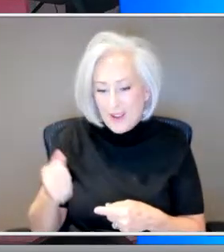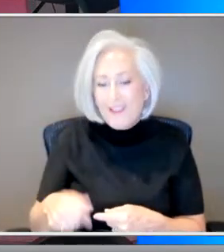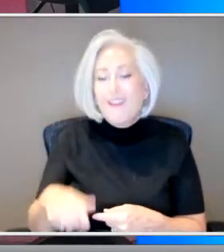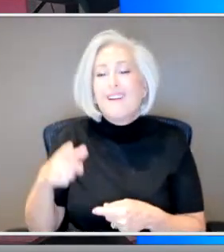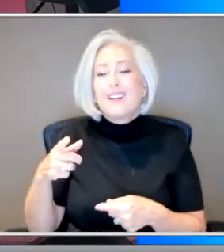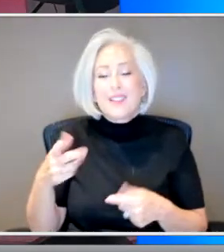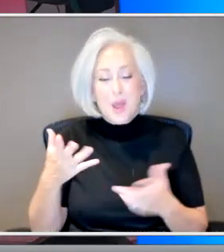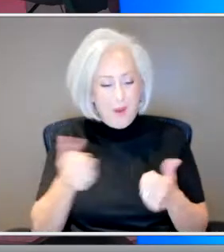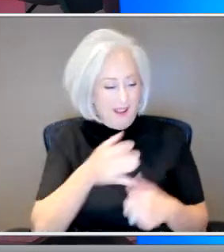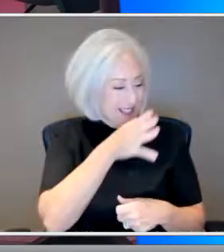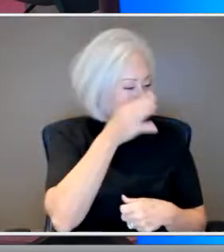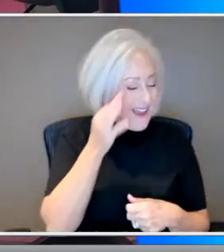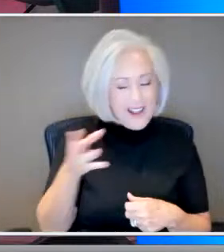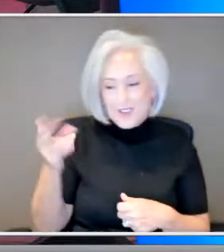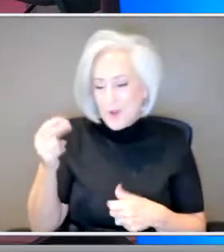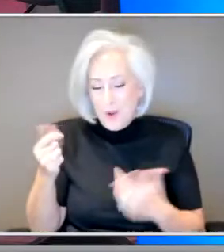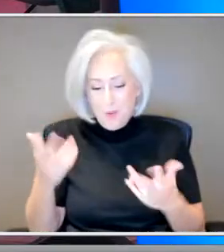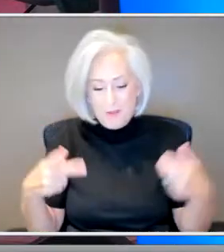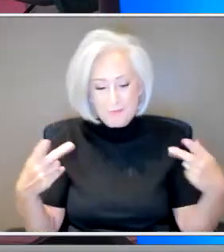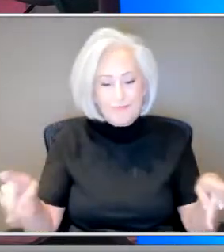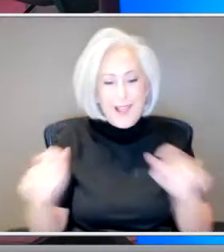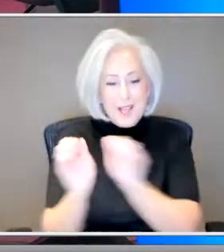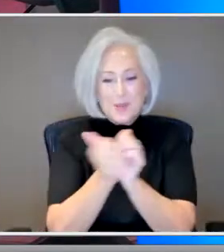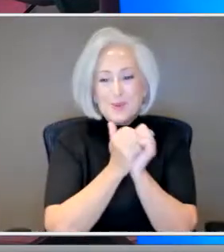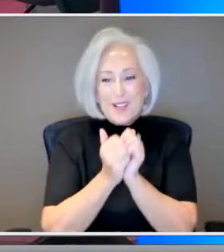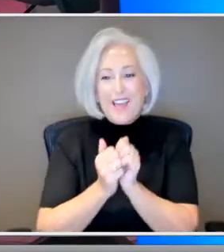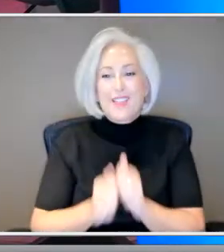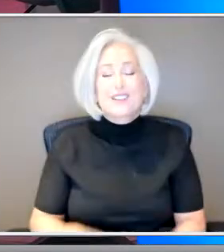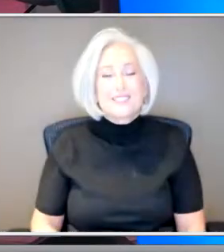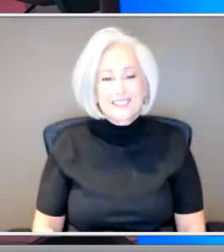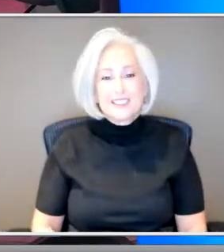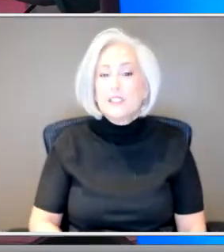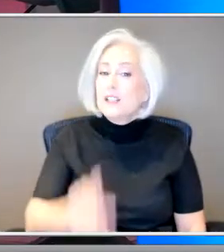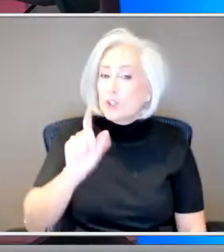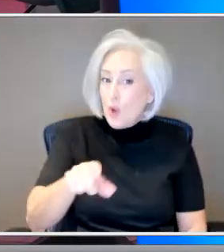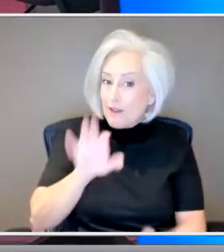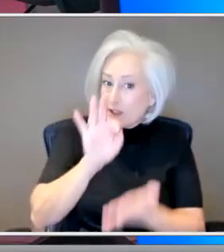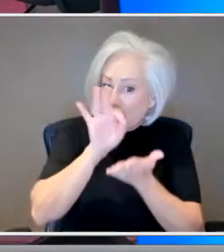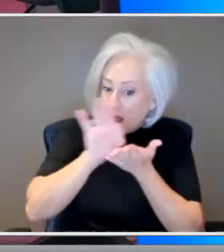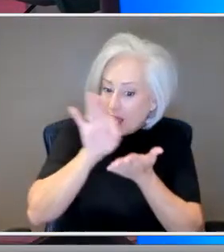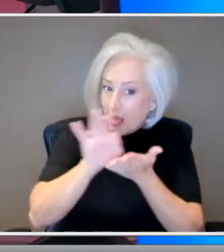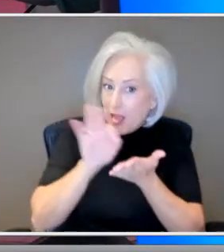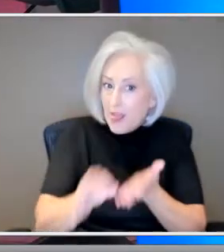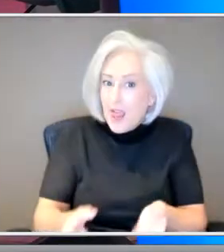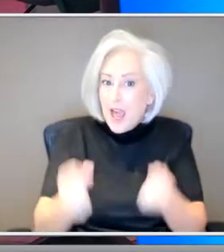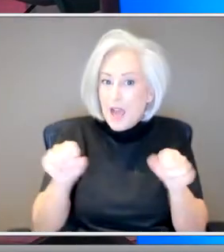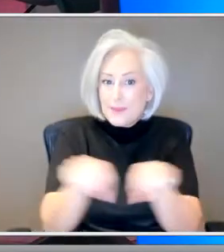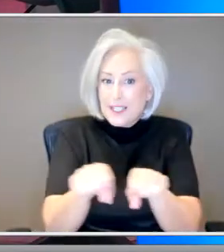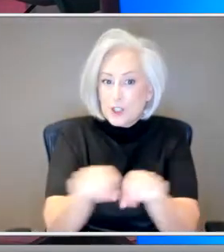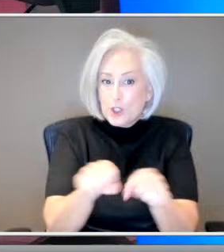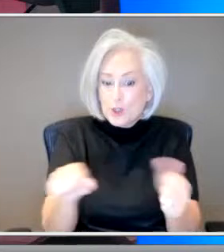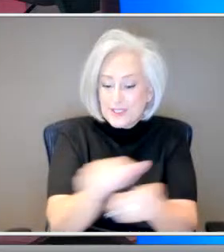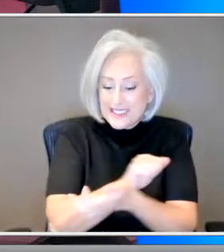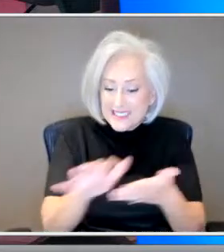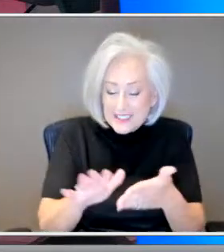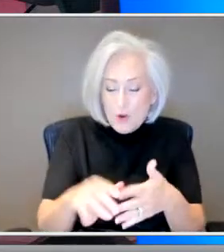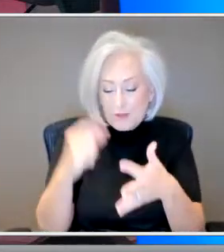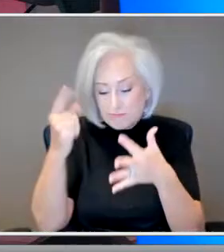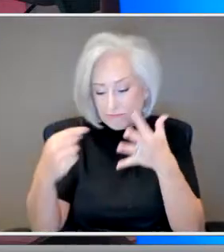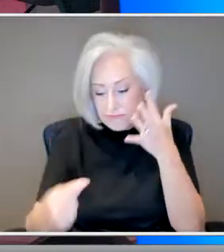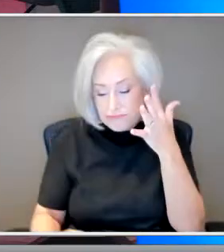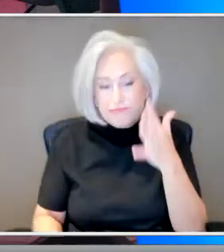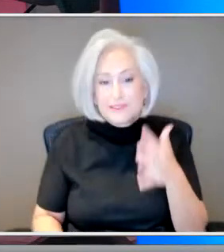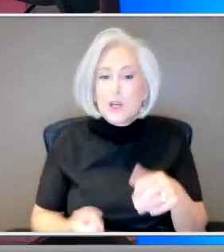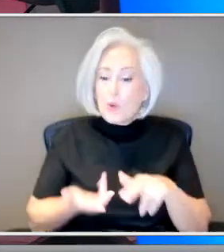so sweet. You'll have to keep a tally on how many shoes and things Roger destroys. I mean, it's already getting up there.